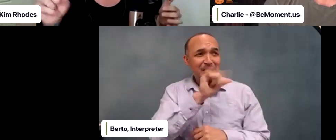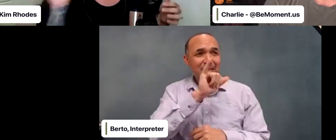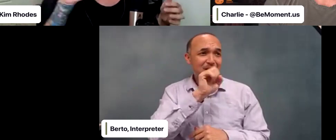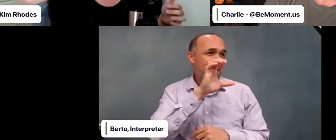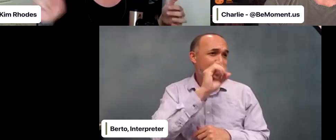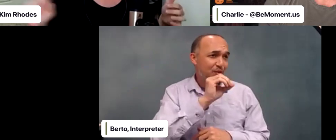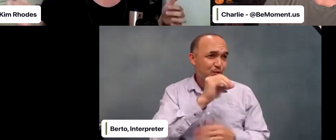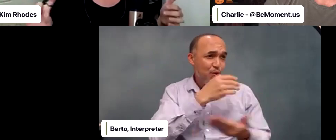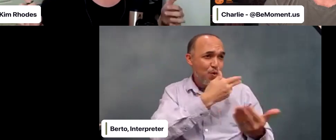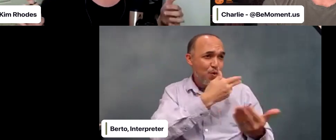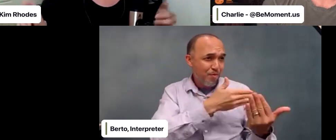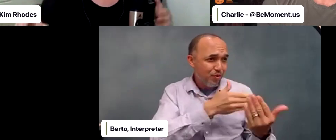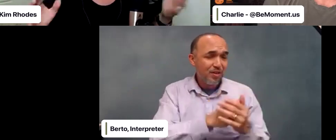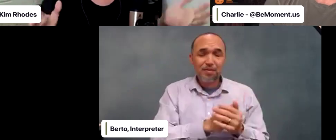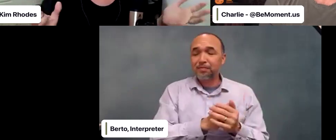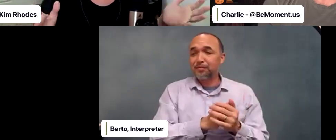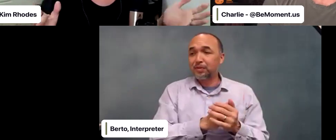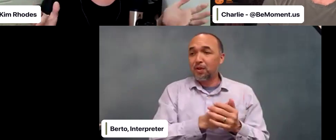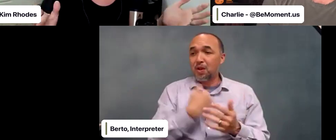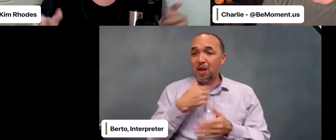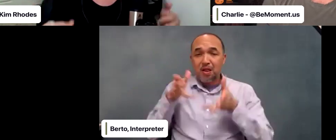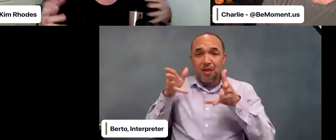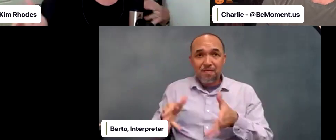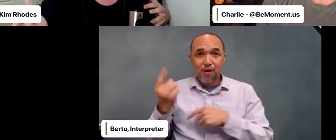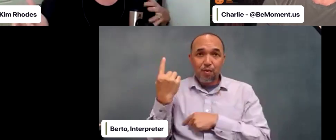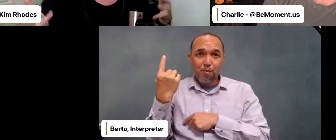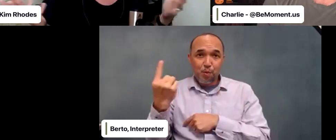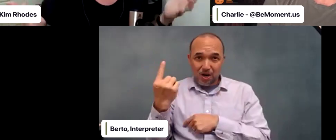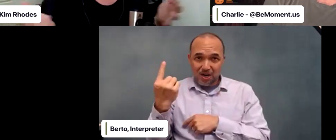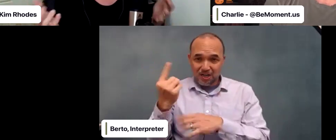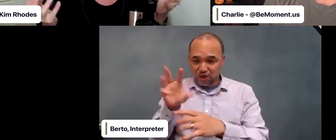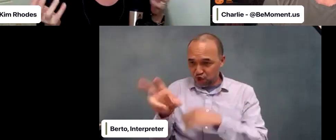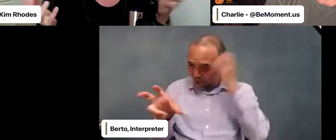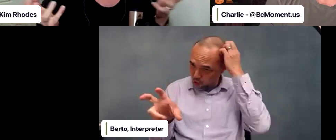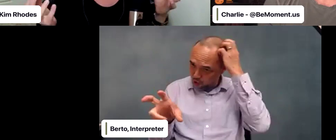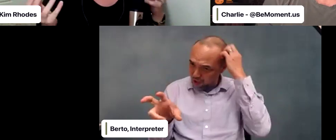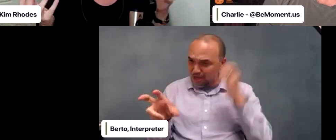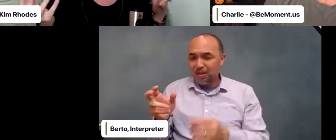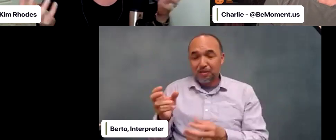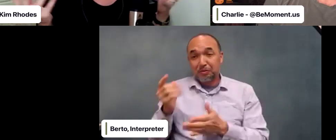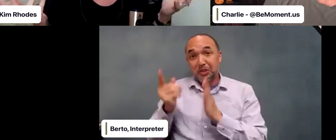station and drive my car all over the United States? So sometimes it's Christian rock and sometimes it's,